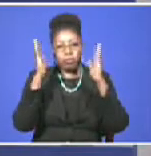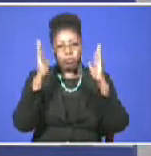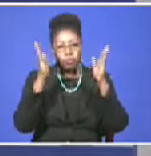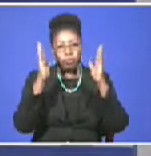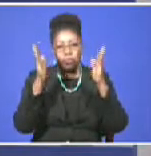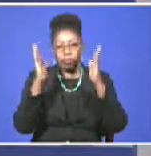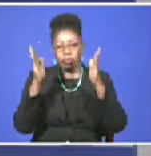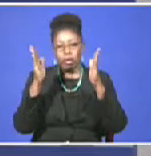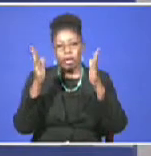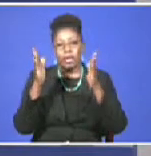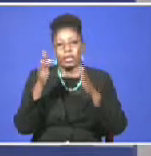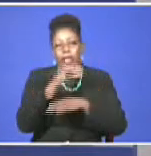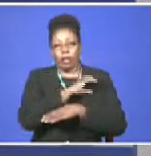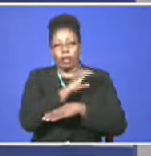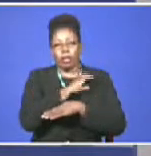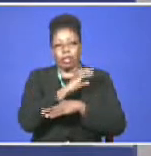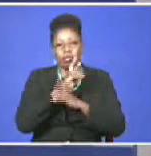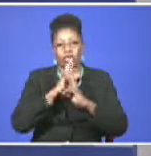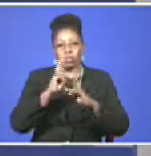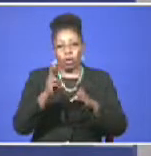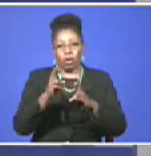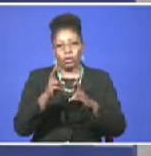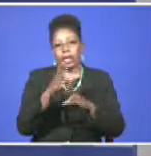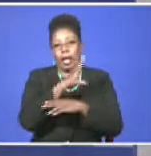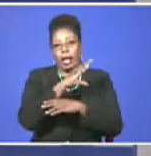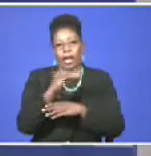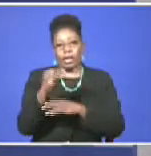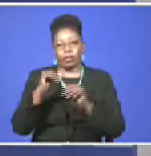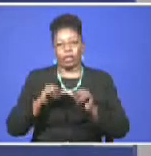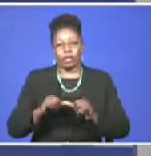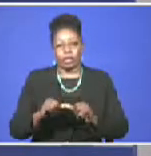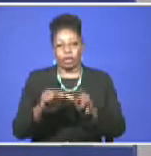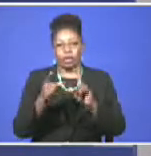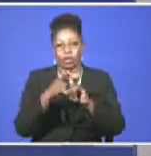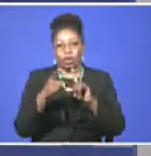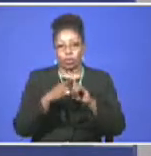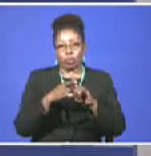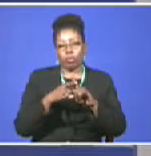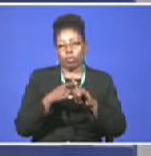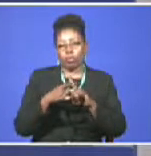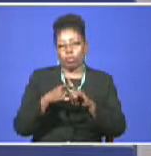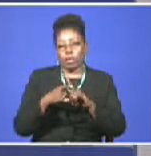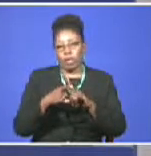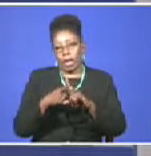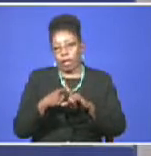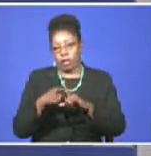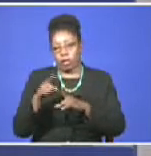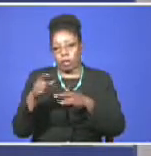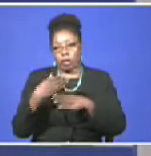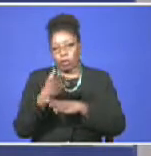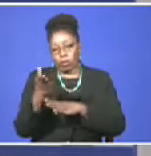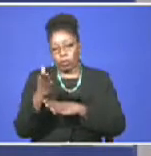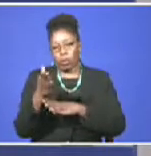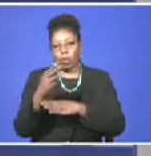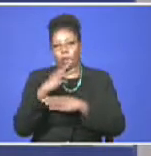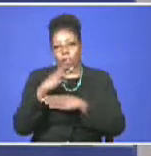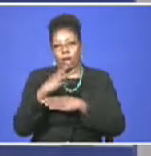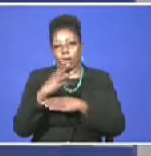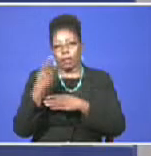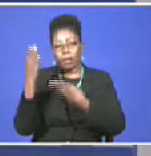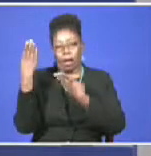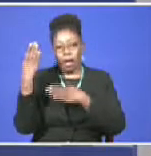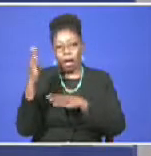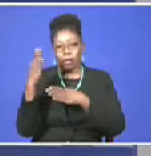He says officers are ready to respond and will continue to patrol the southern Bahamas, particularly in the wake of